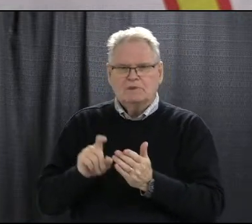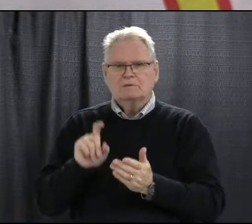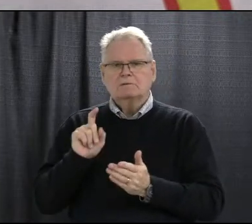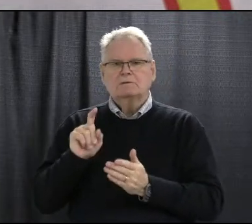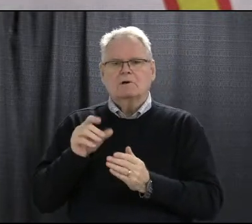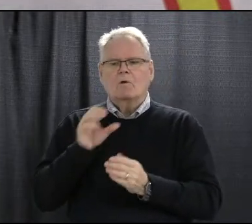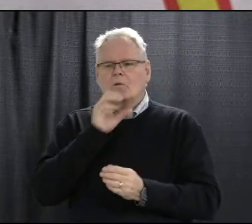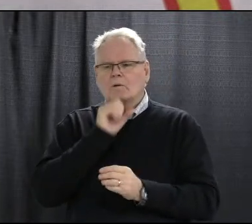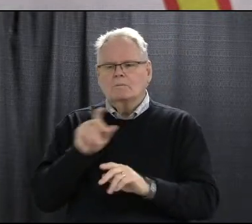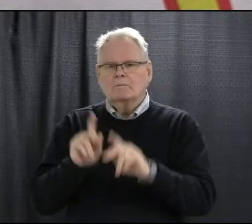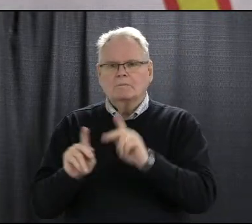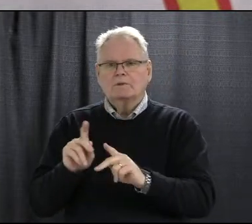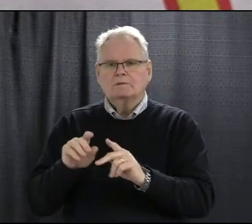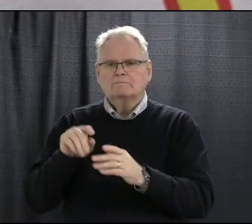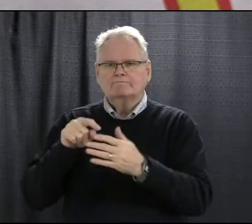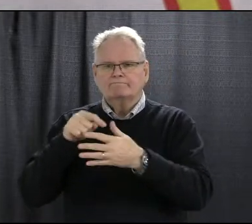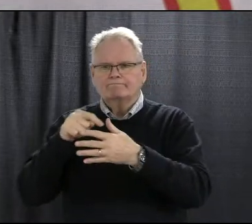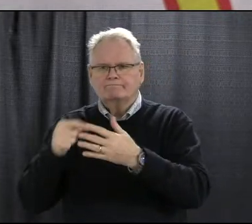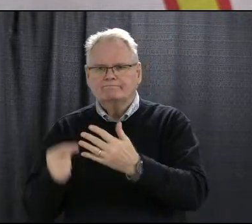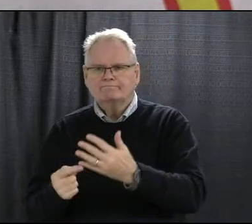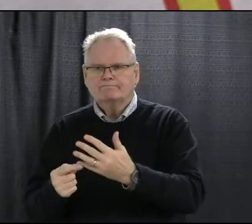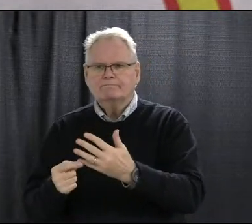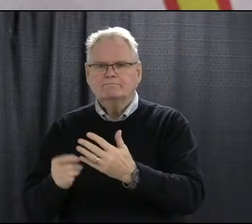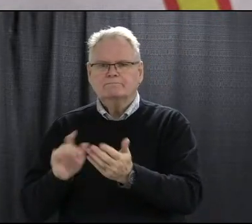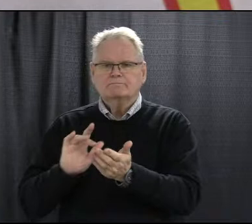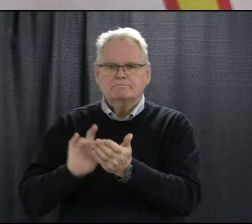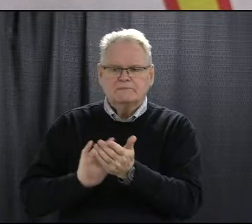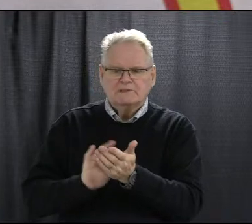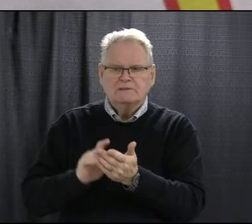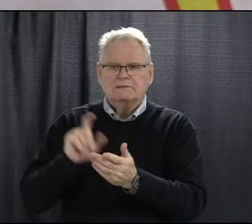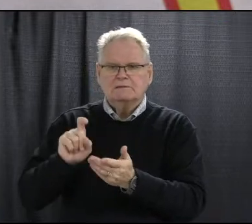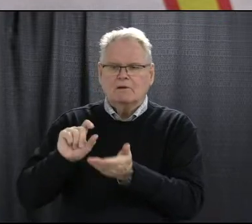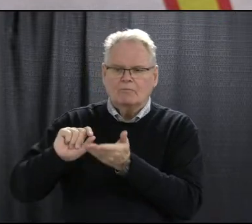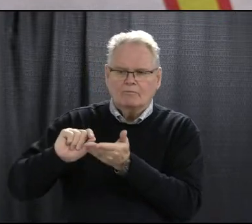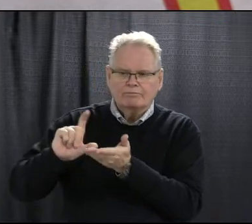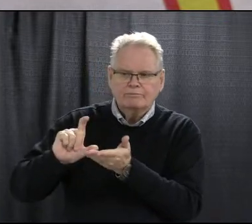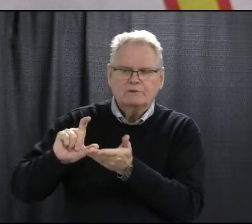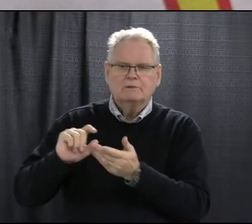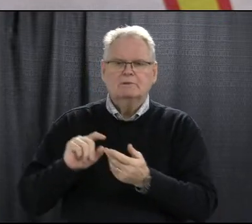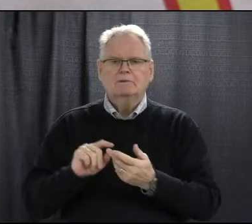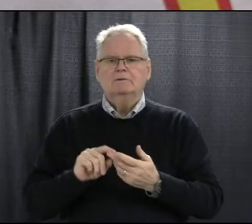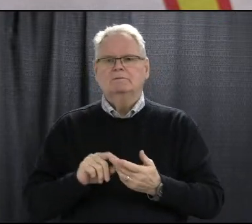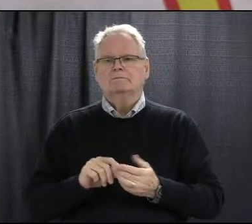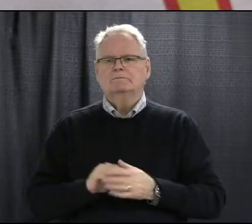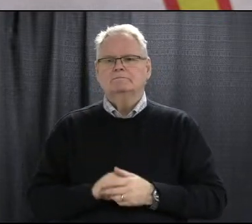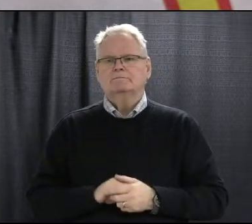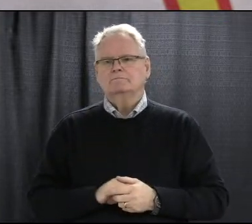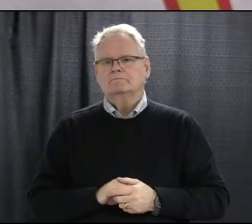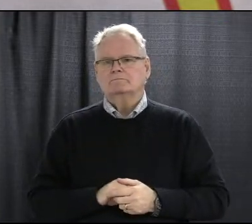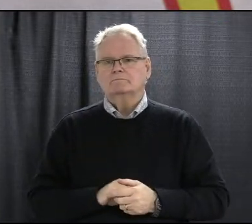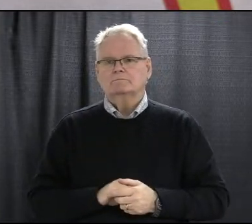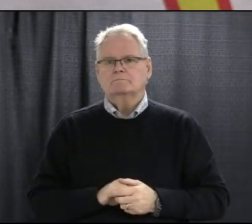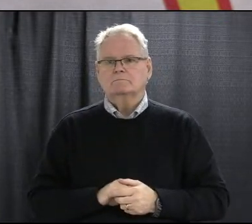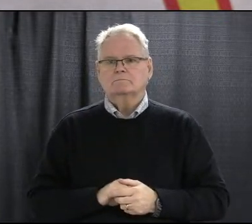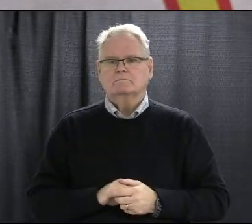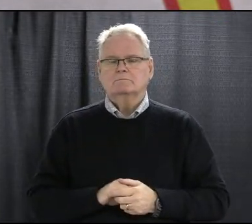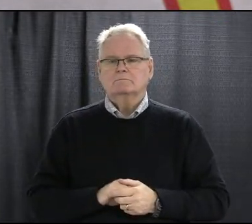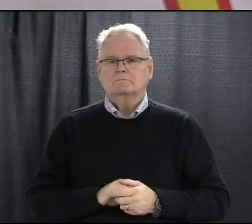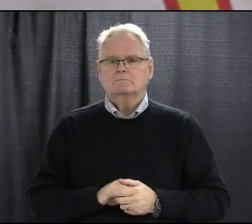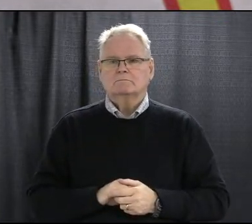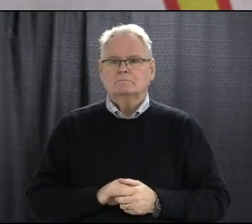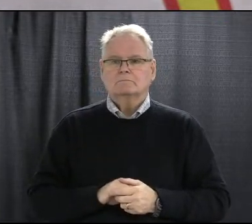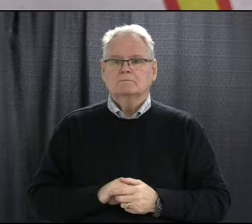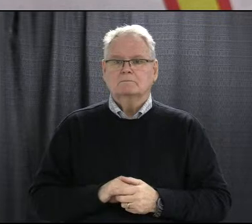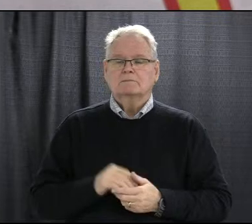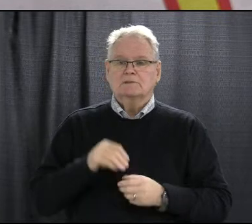the needs of the individual. For example, rest areas in hallways, no long hallways,